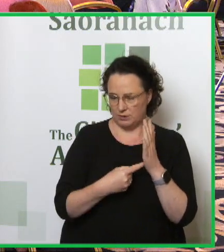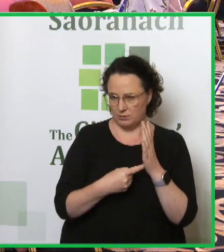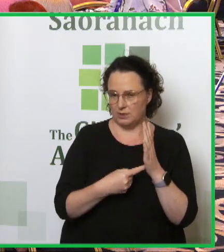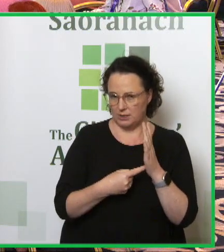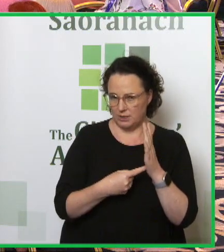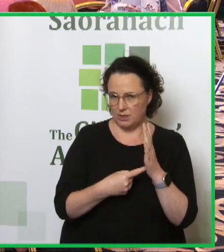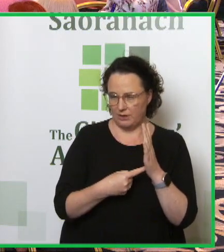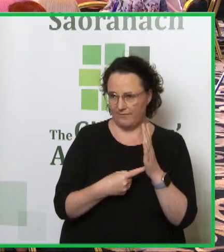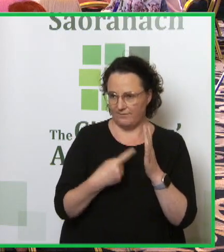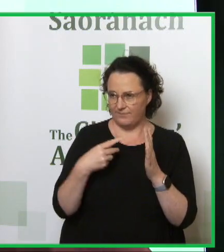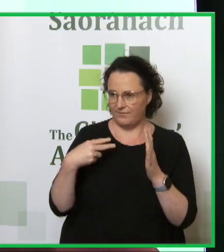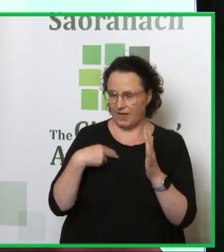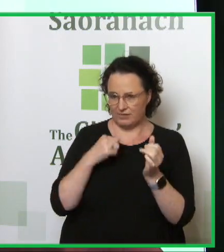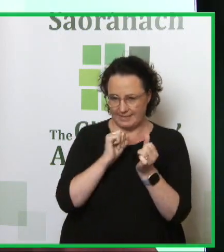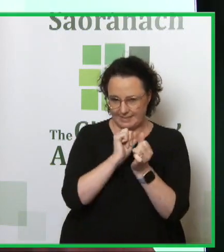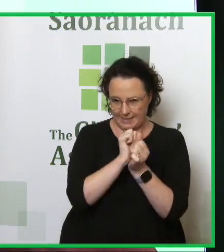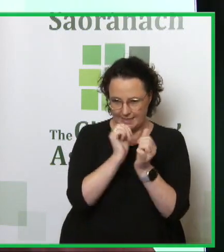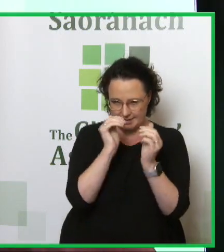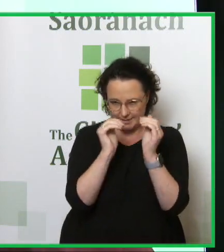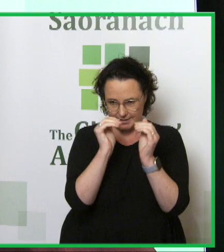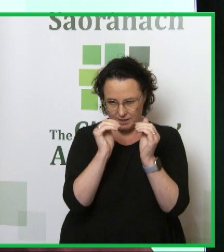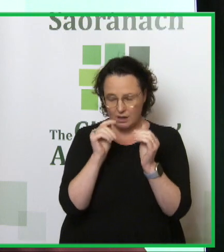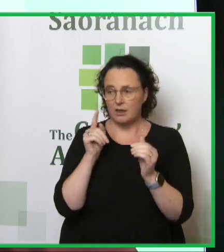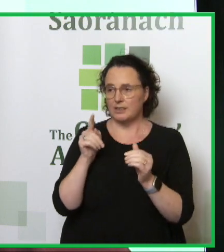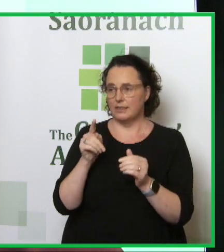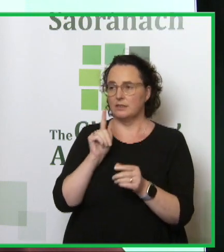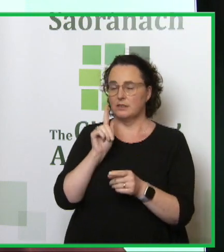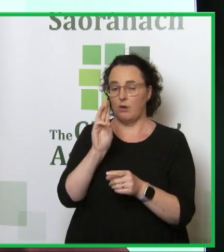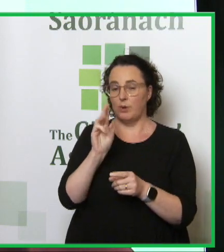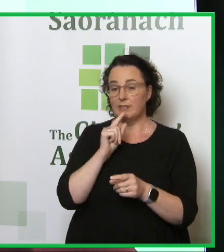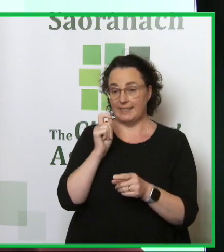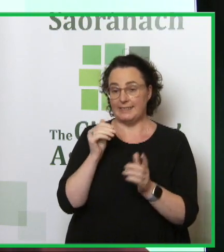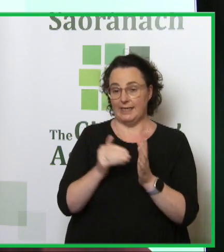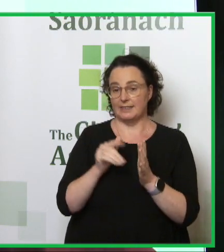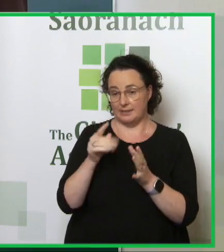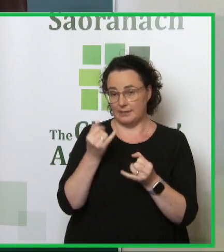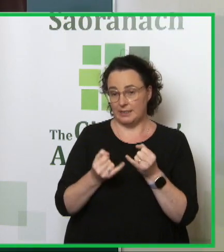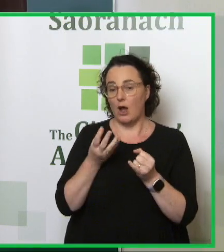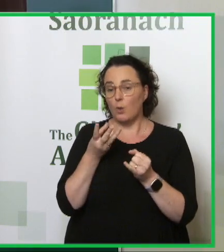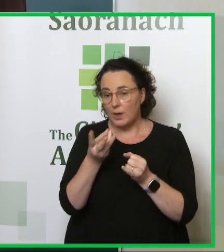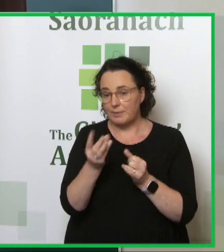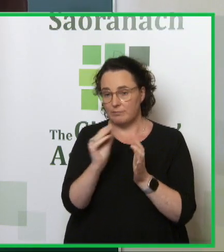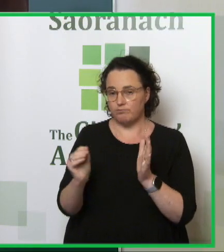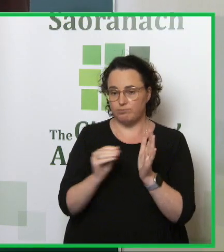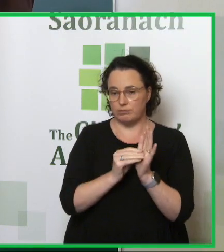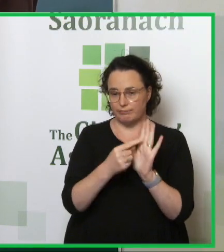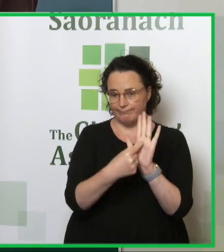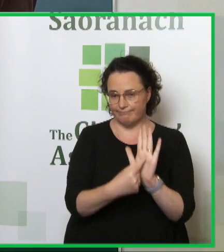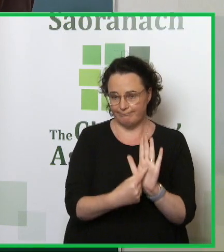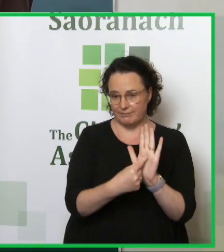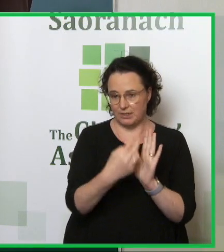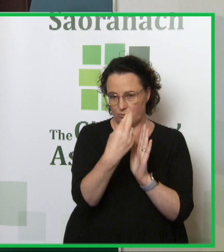this was an extremely tight vote. This detail would be in the report. Yeah. This detail would be in it. It's not unusual